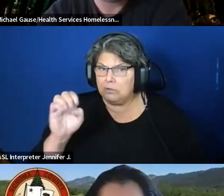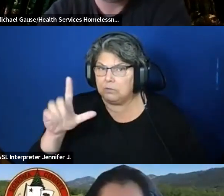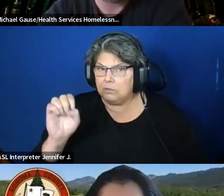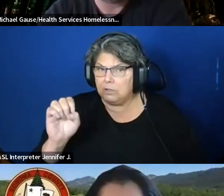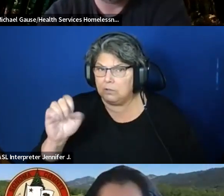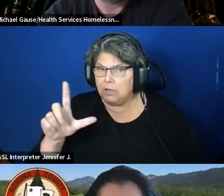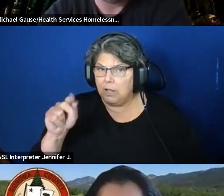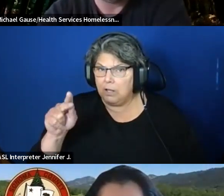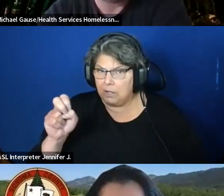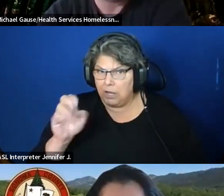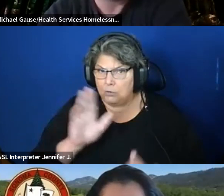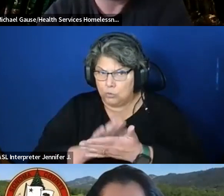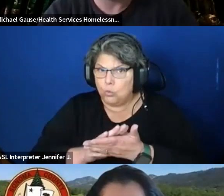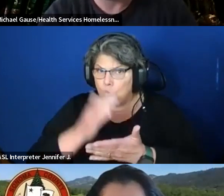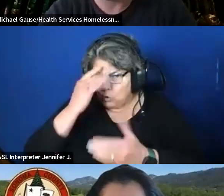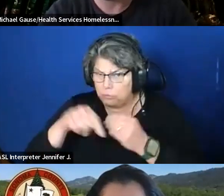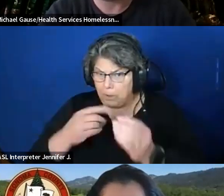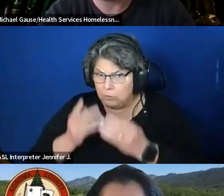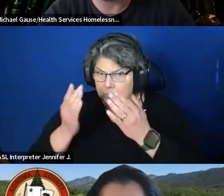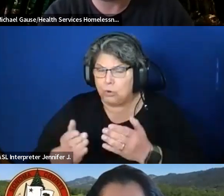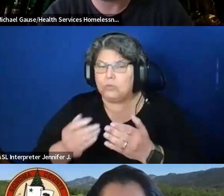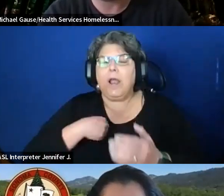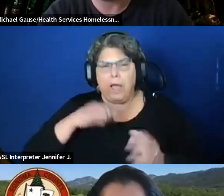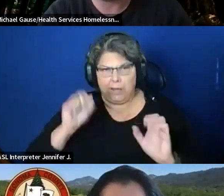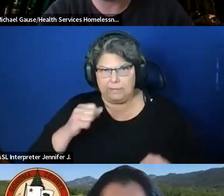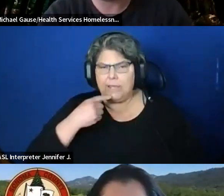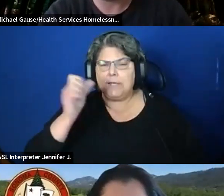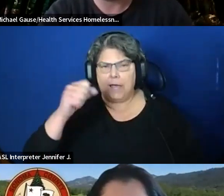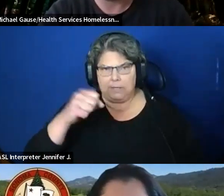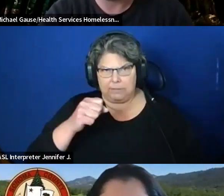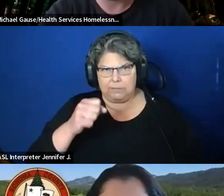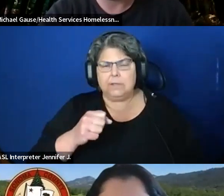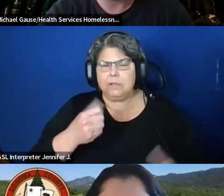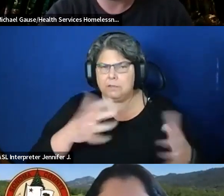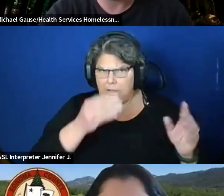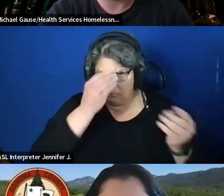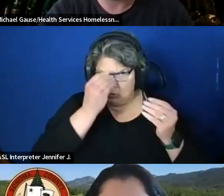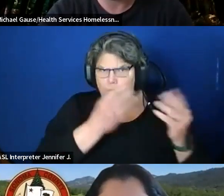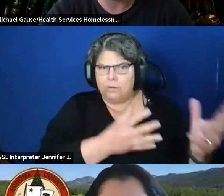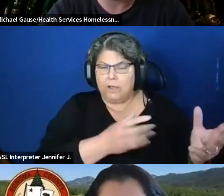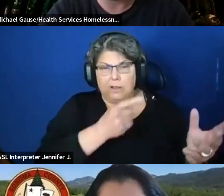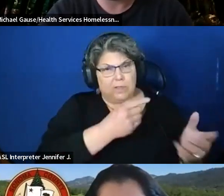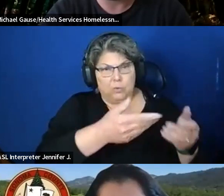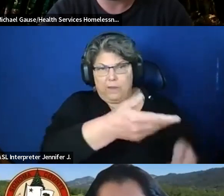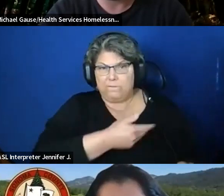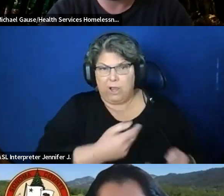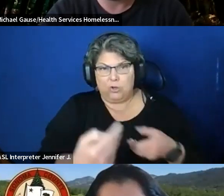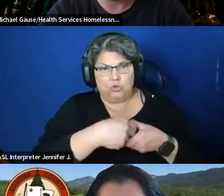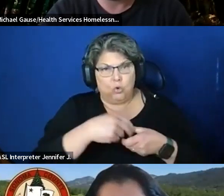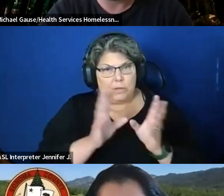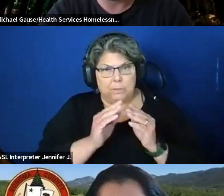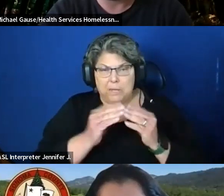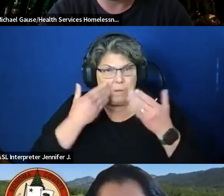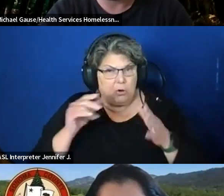can say that yes, Steel Lane has been notified. In fact, they were invited to join this this session today. I'm not sure they're with